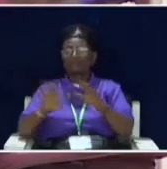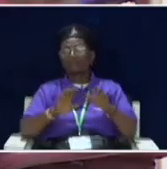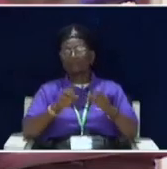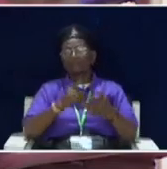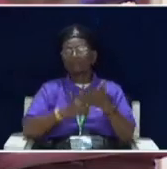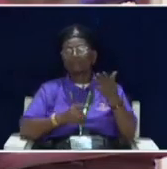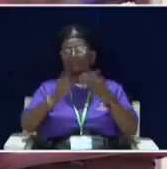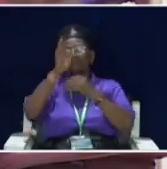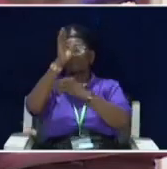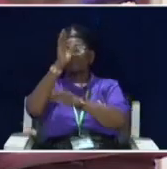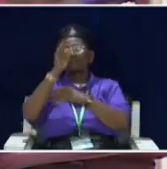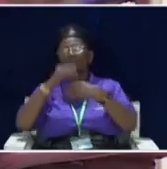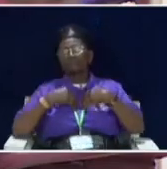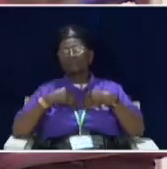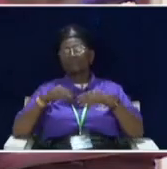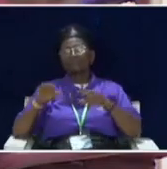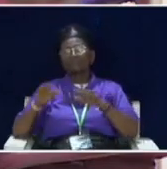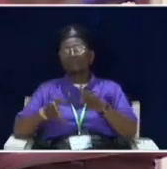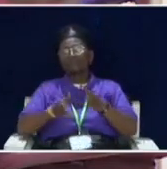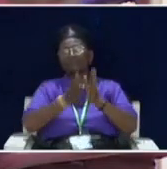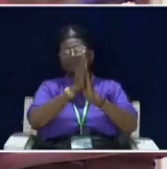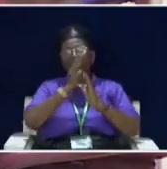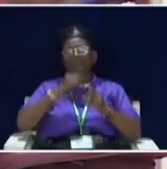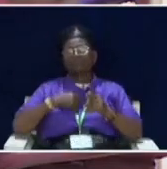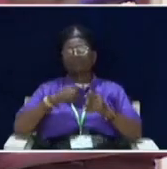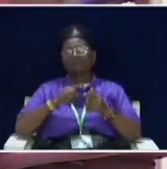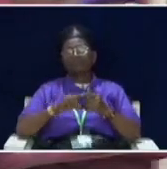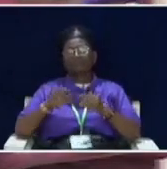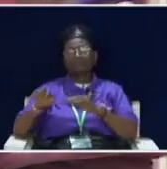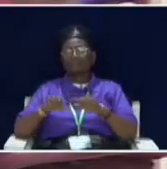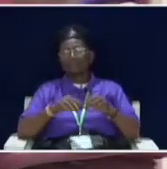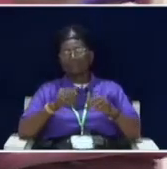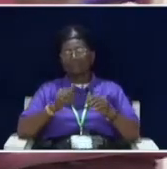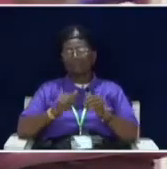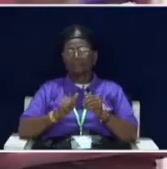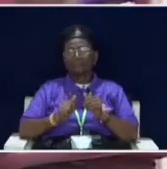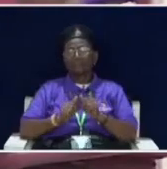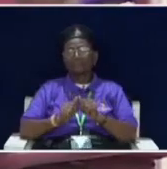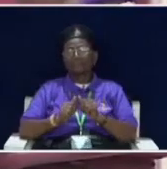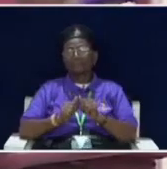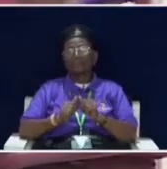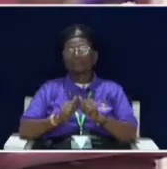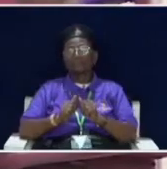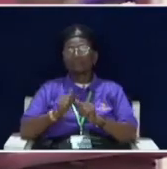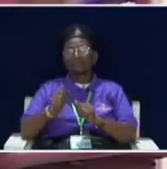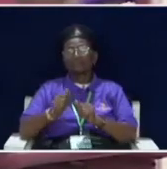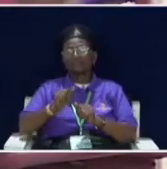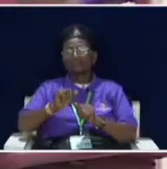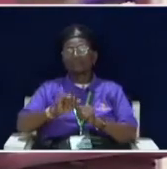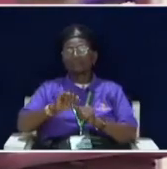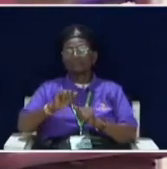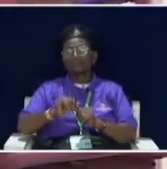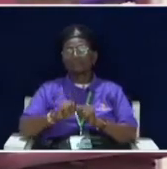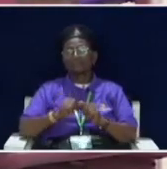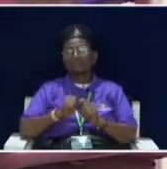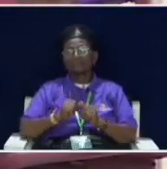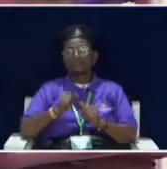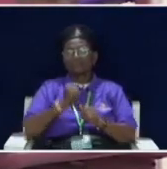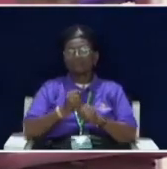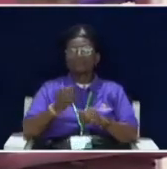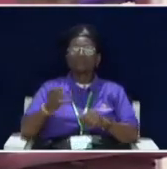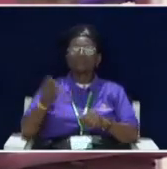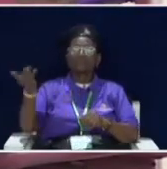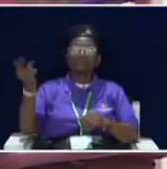ni so se ni. The following year. Lodun to tele. There was a group of people lined up before me.